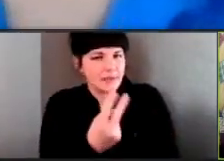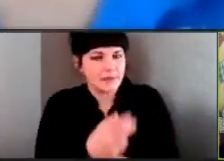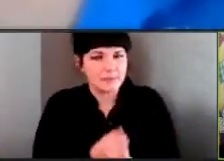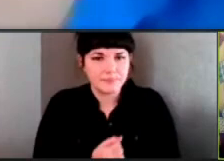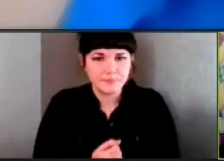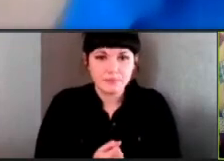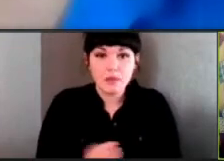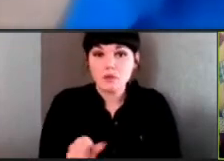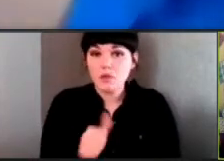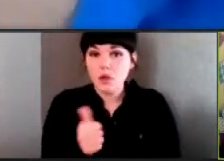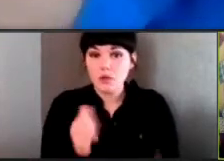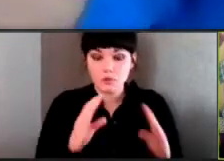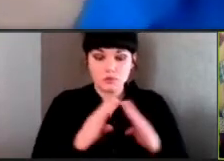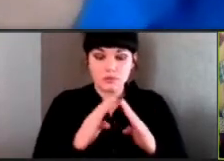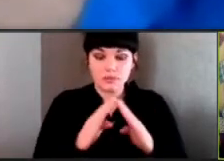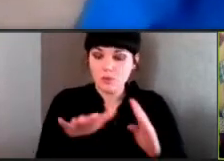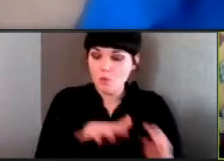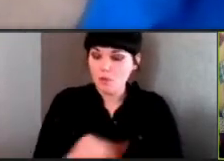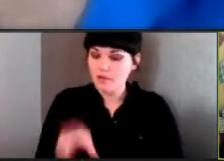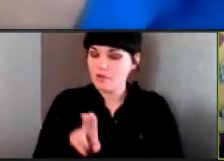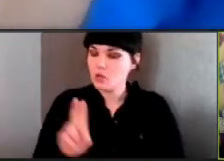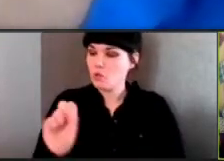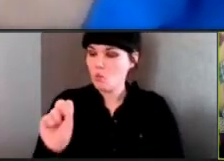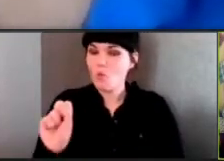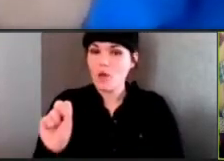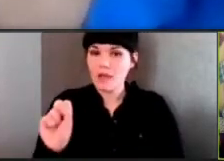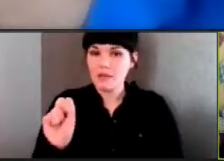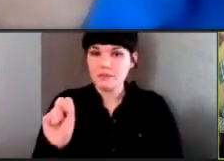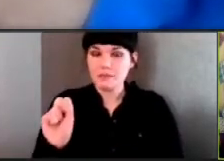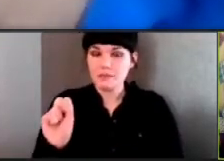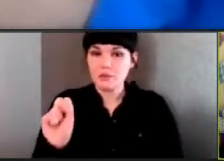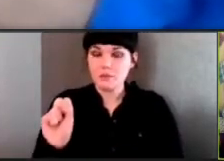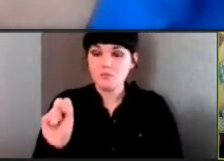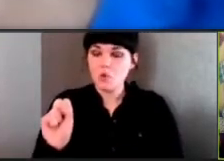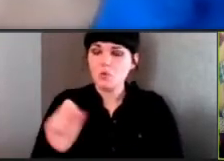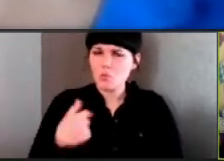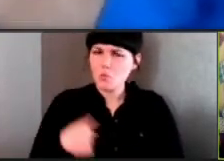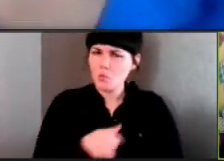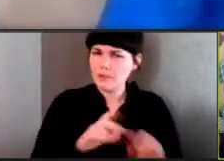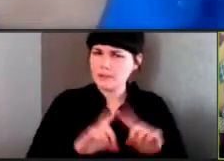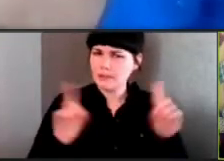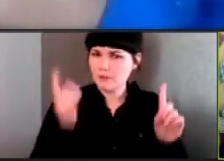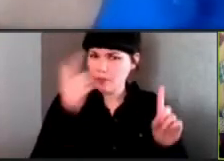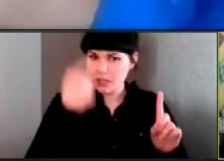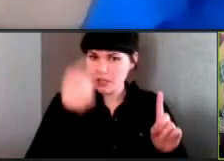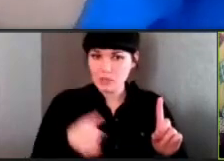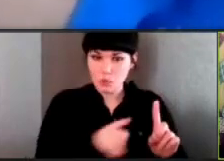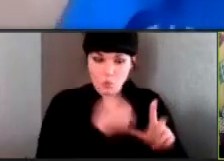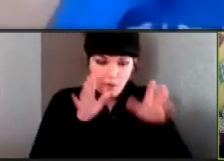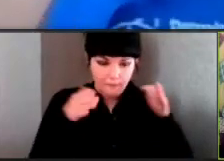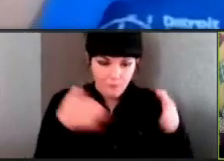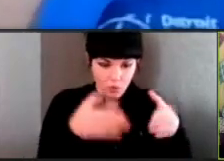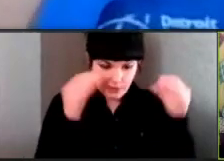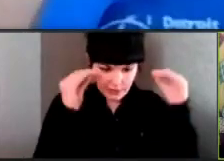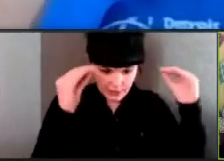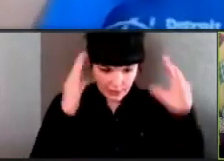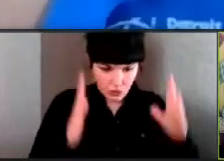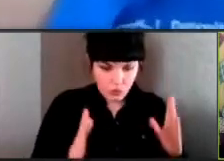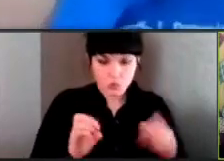throughout the country, we've been prioritizing teachers as and childcare workers as